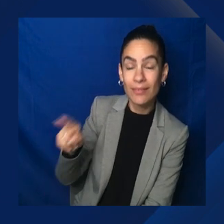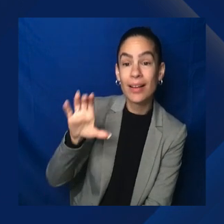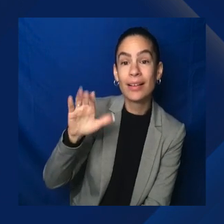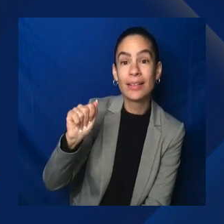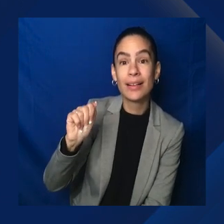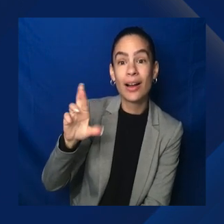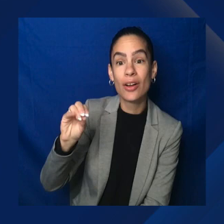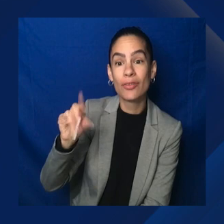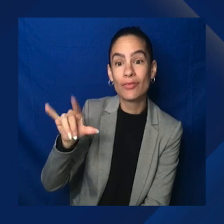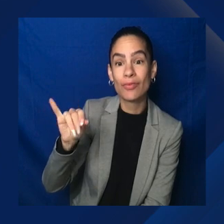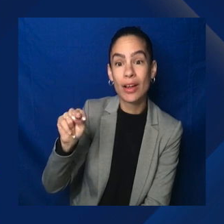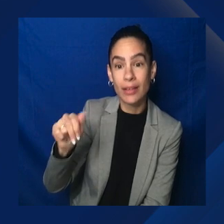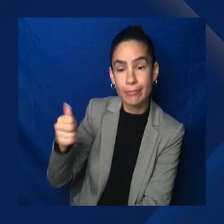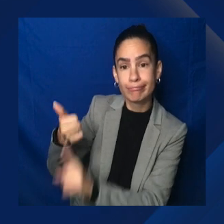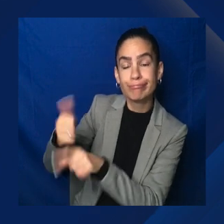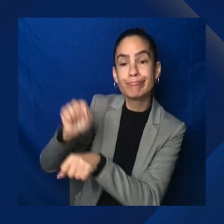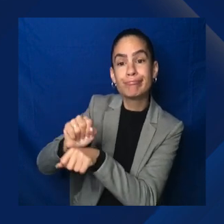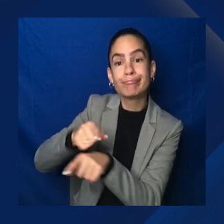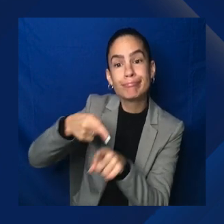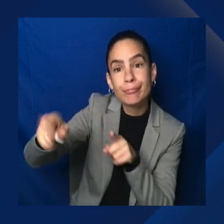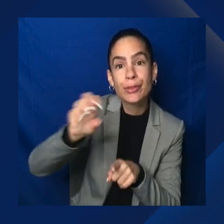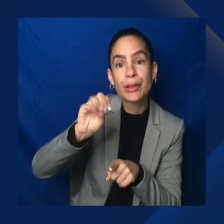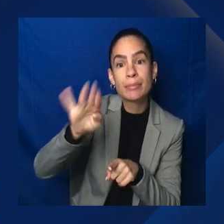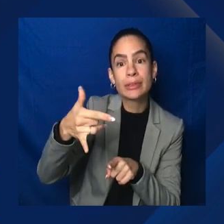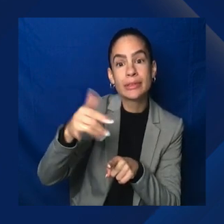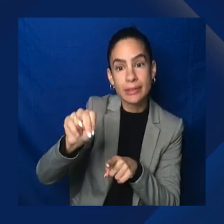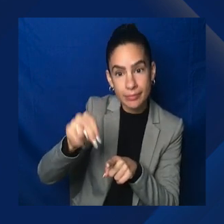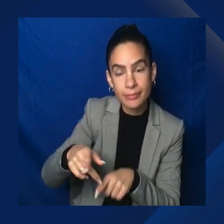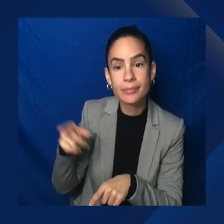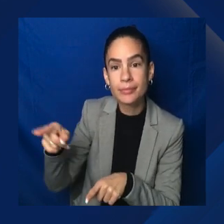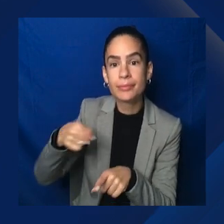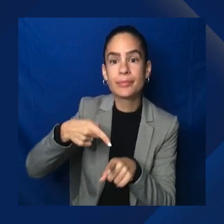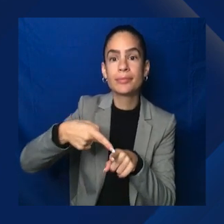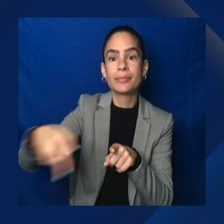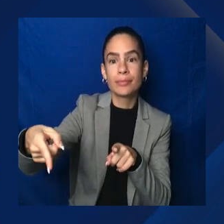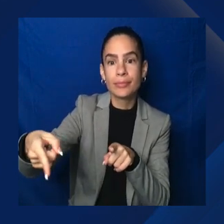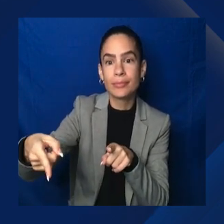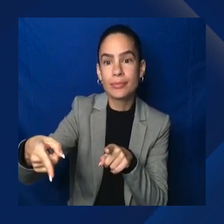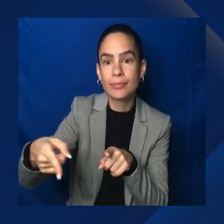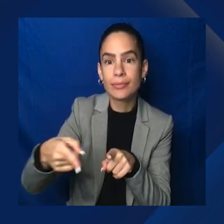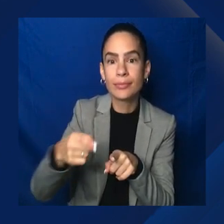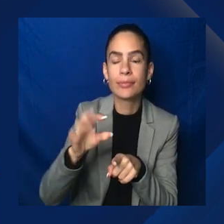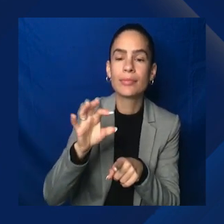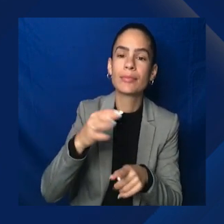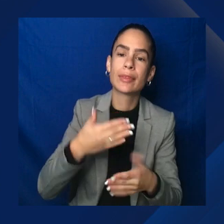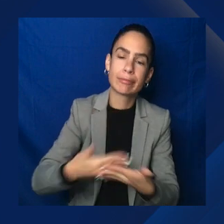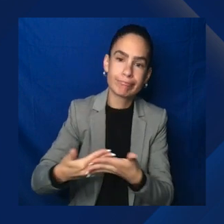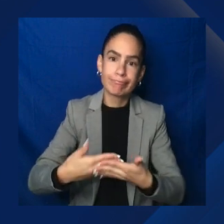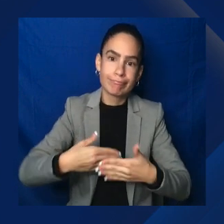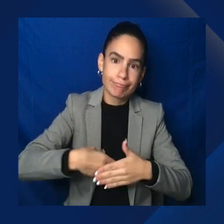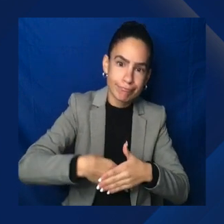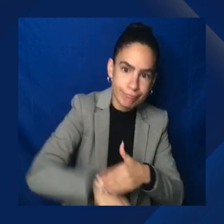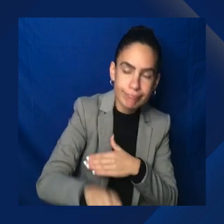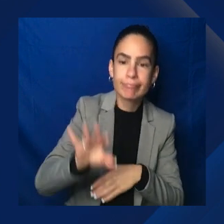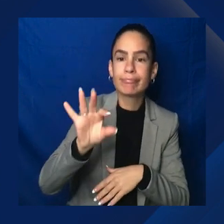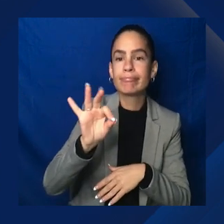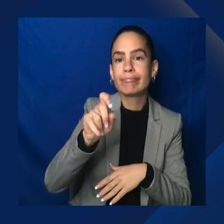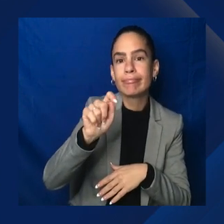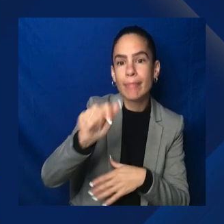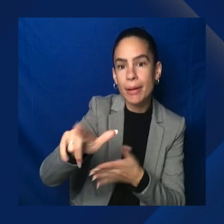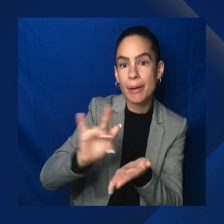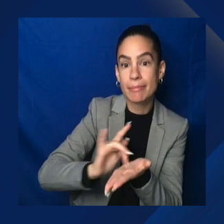maternal fetal medicine specialist, who has devoted her career to improving pregnancy care and